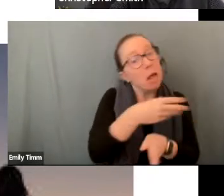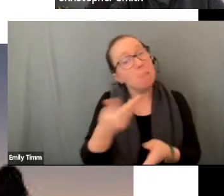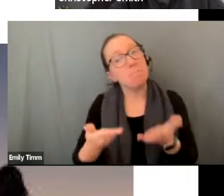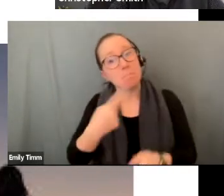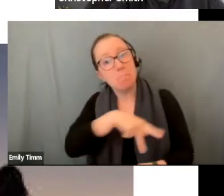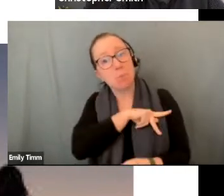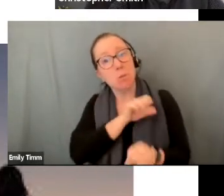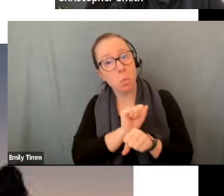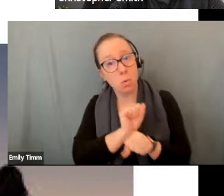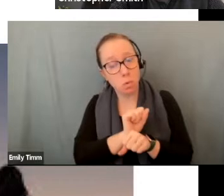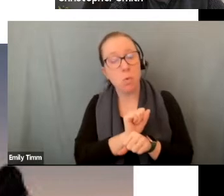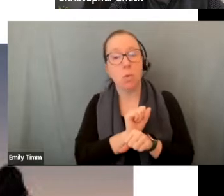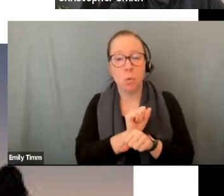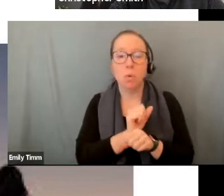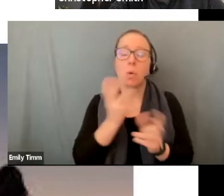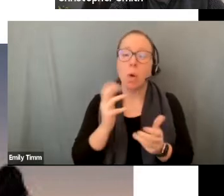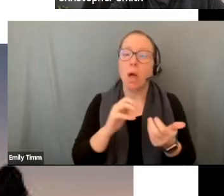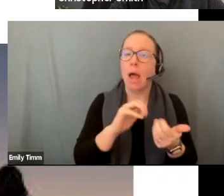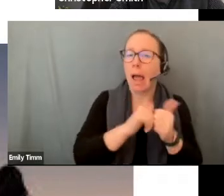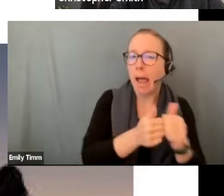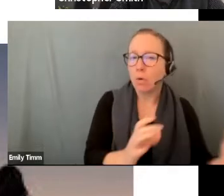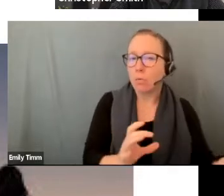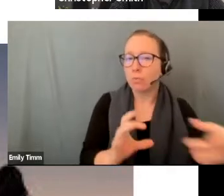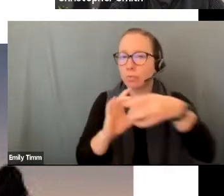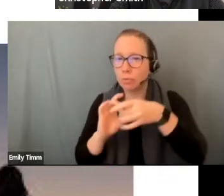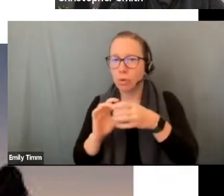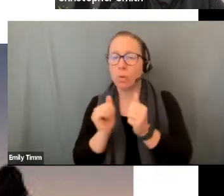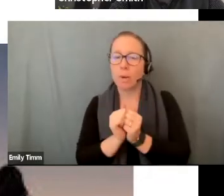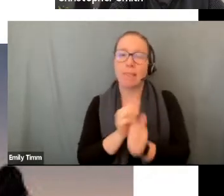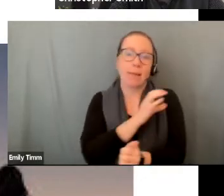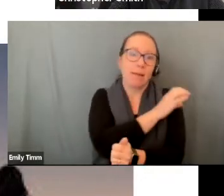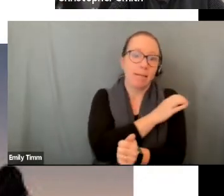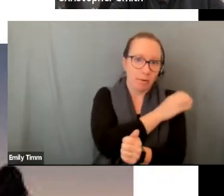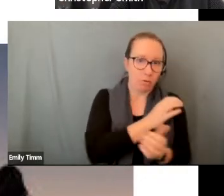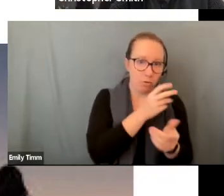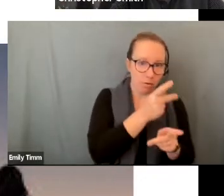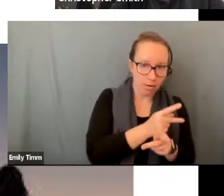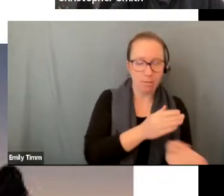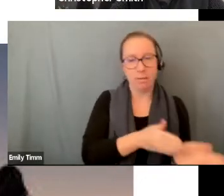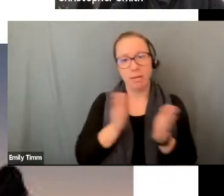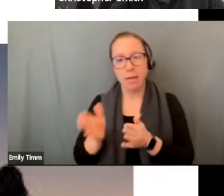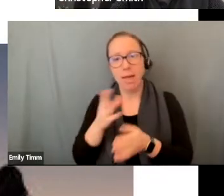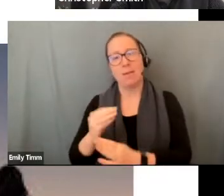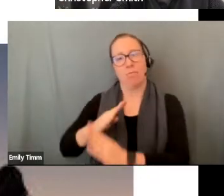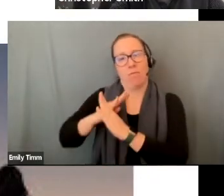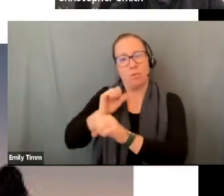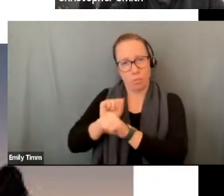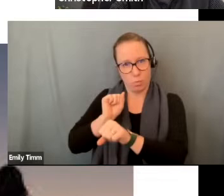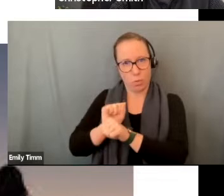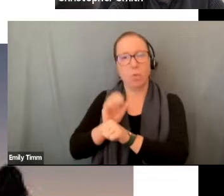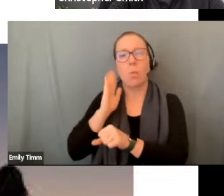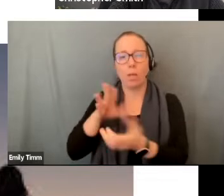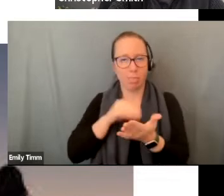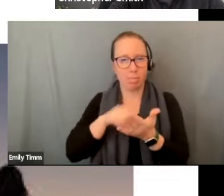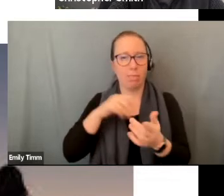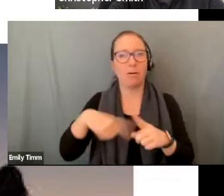work, and where they relate to this interaction between clinical care and prevention work that we're going to learn about